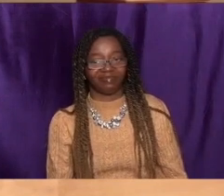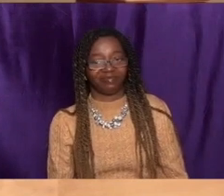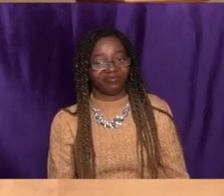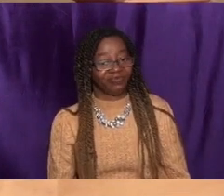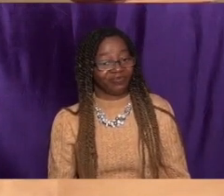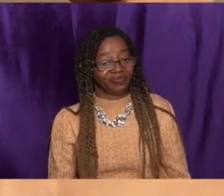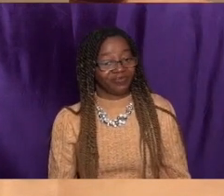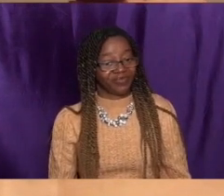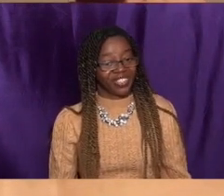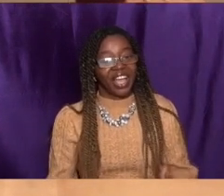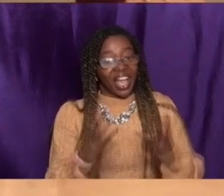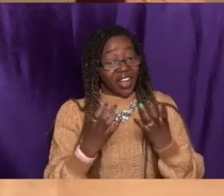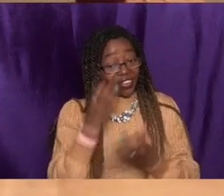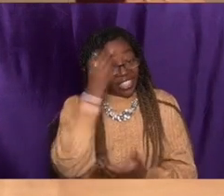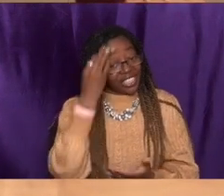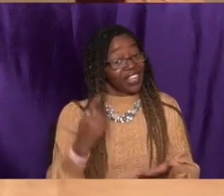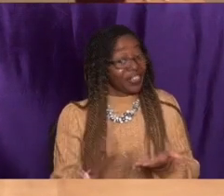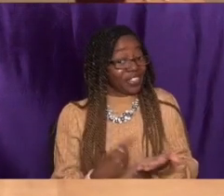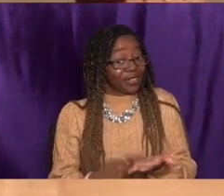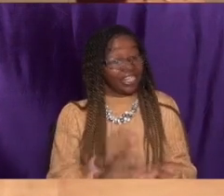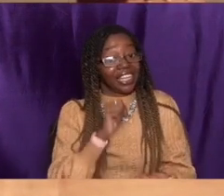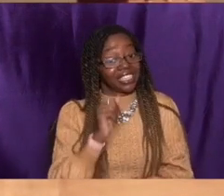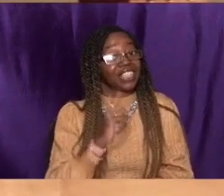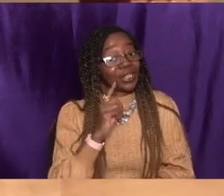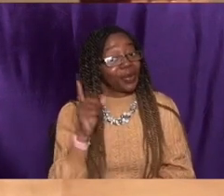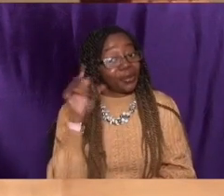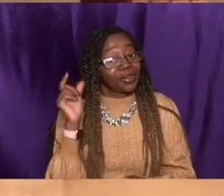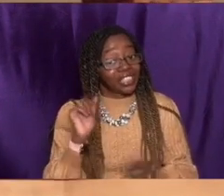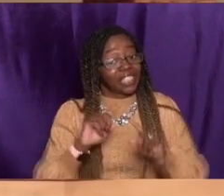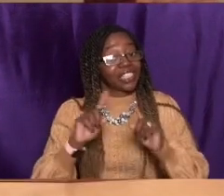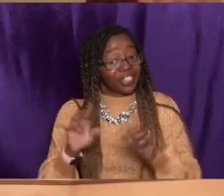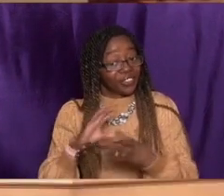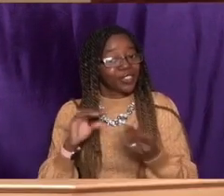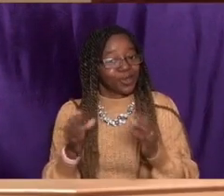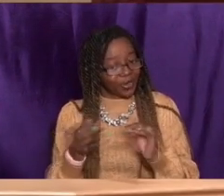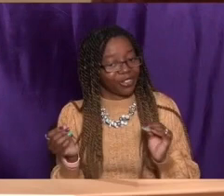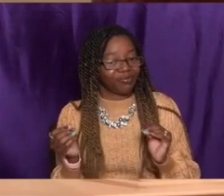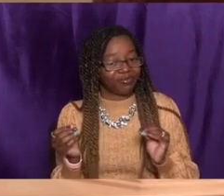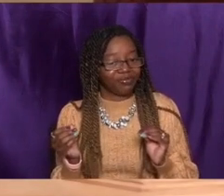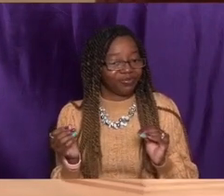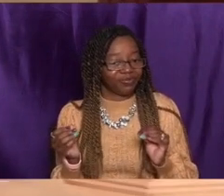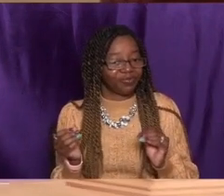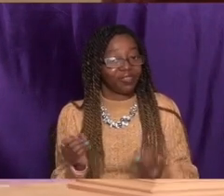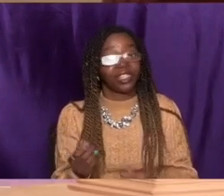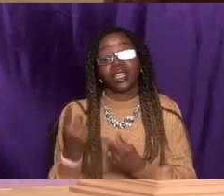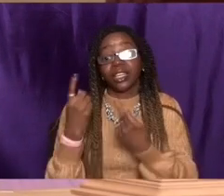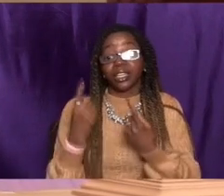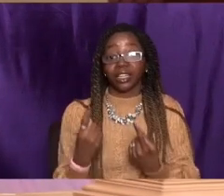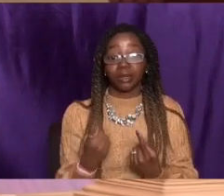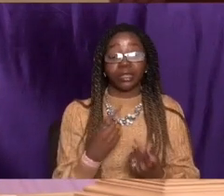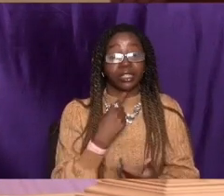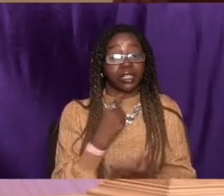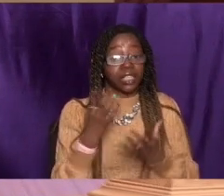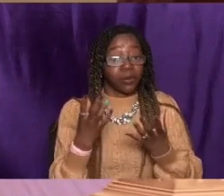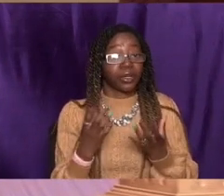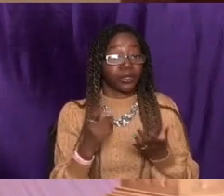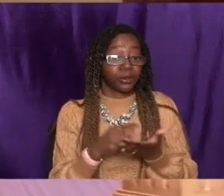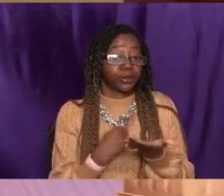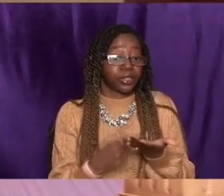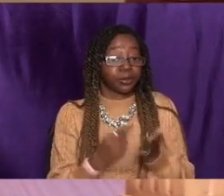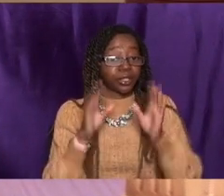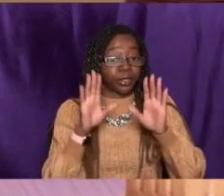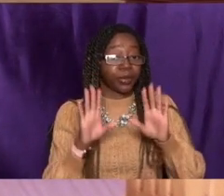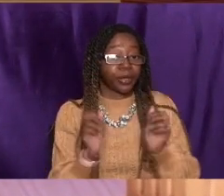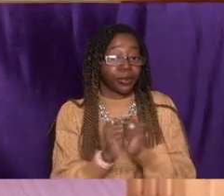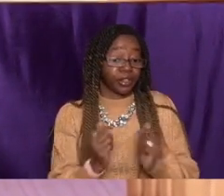I got news for y'all, Charlton Heston wasn't the real Moses, but that's a whole other story. God comes and he says, I want to do something great with your life. His